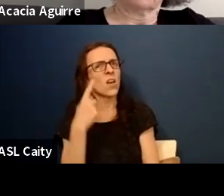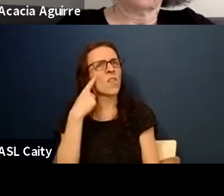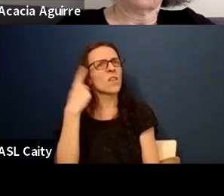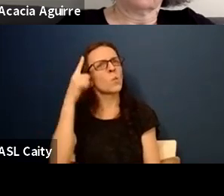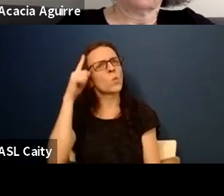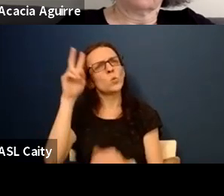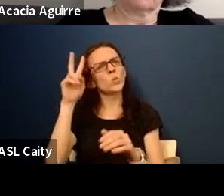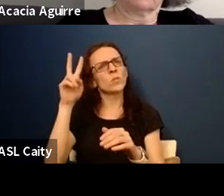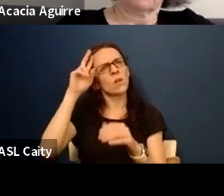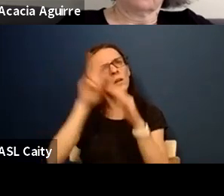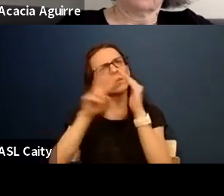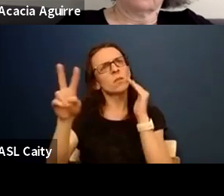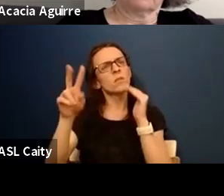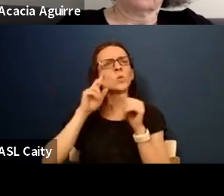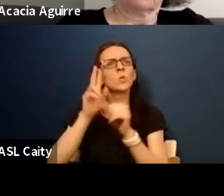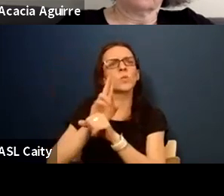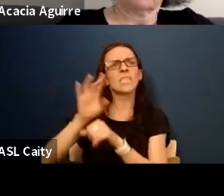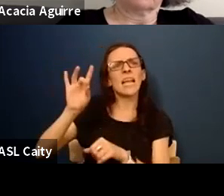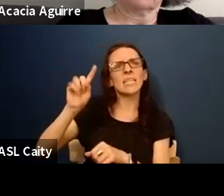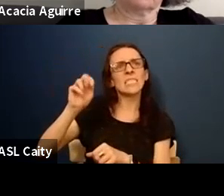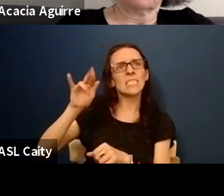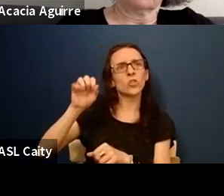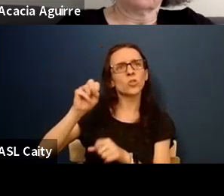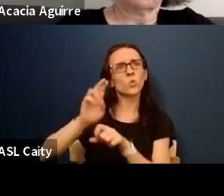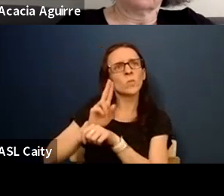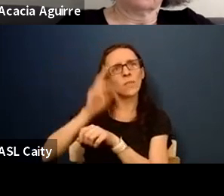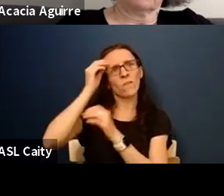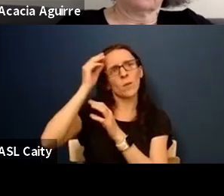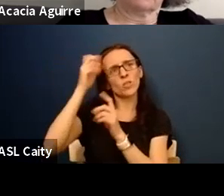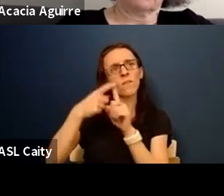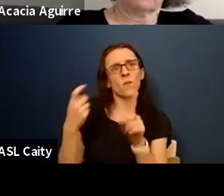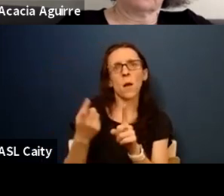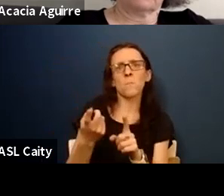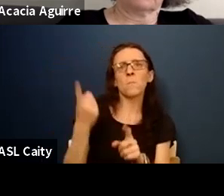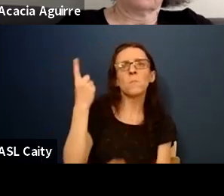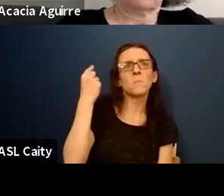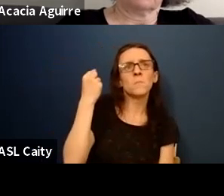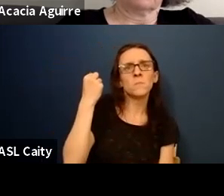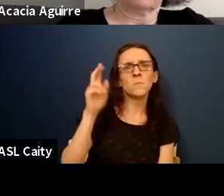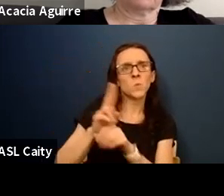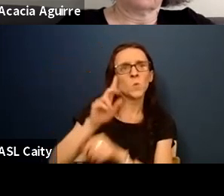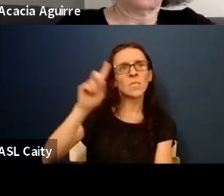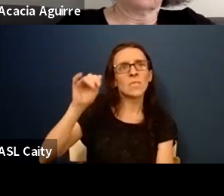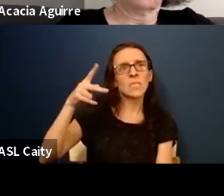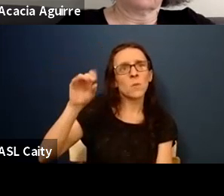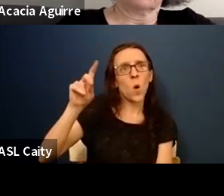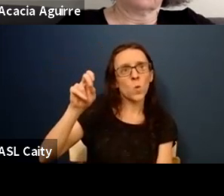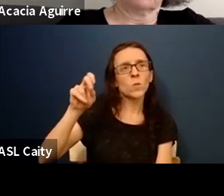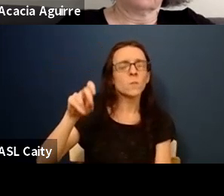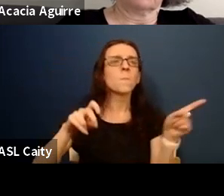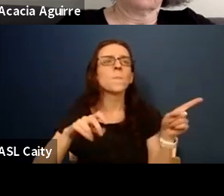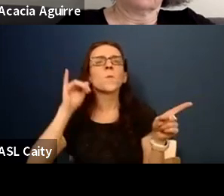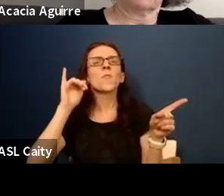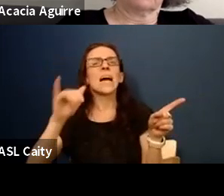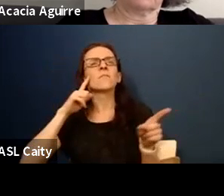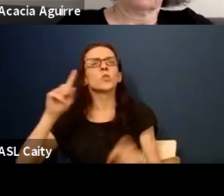8 tiers of the applicants from the year before last by zip code. That's with tiers,